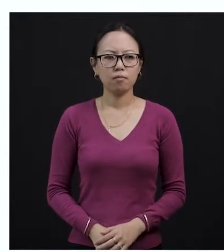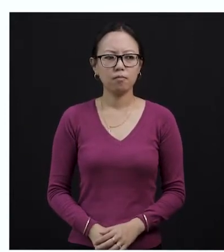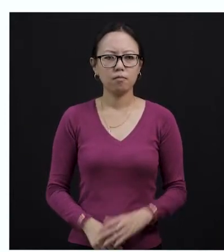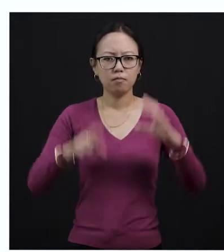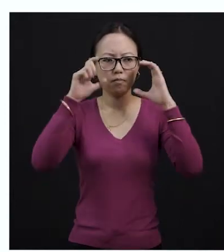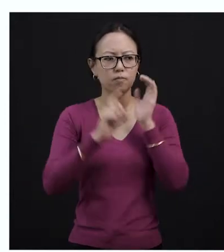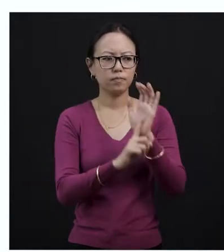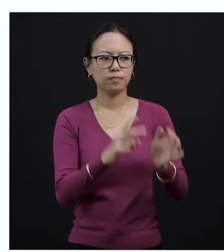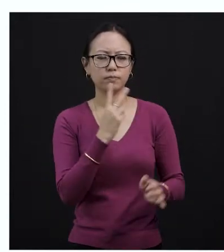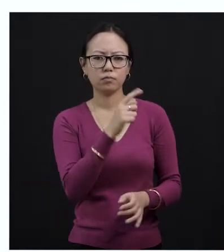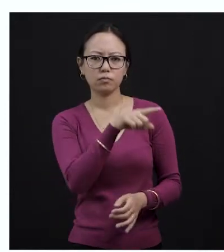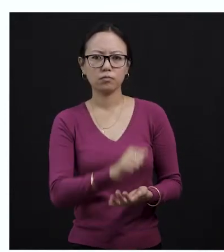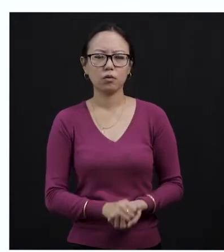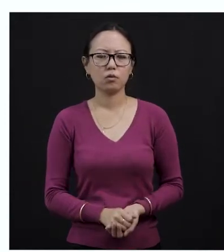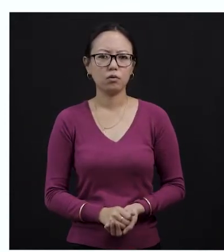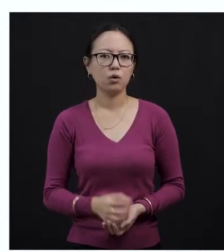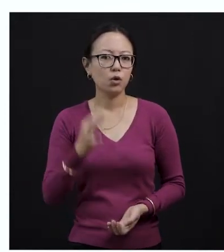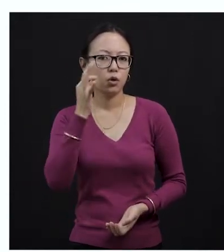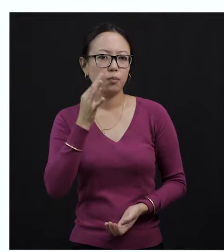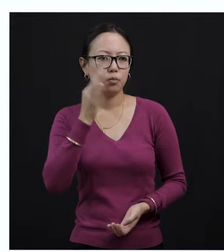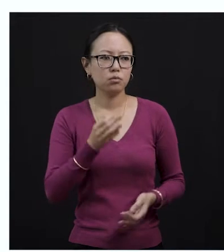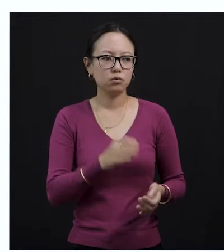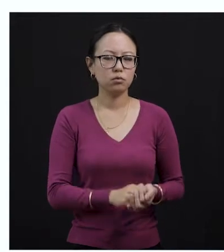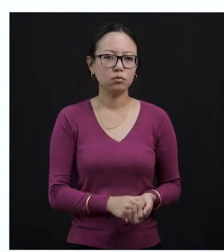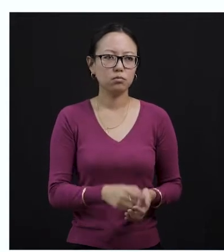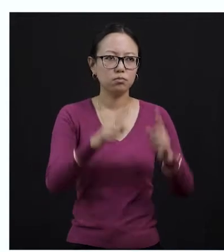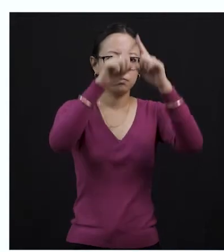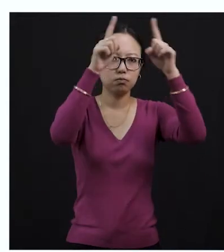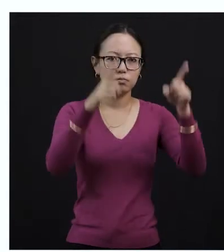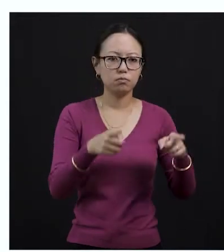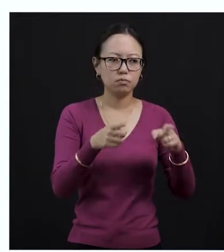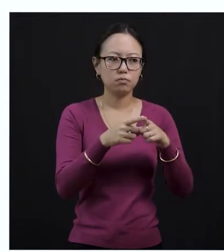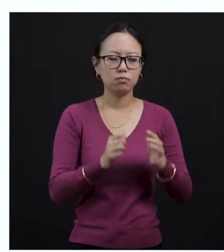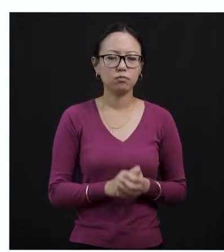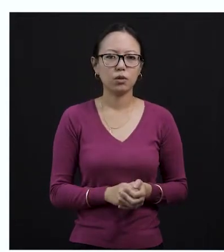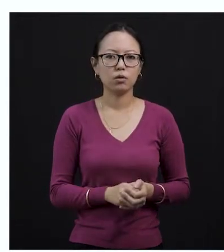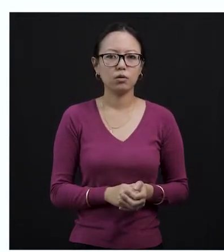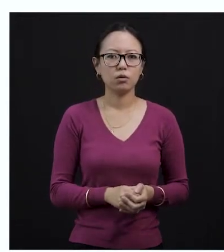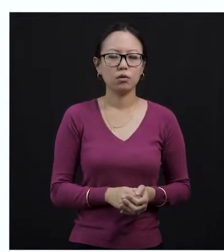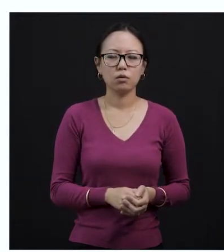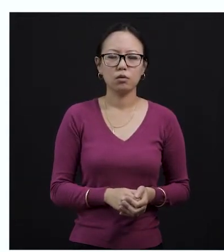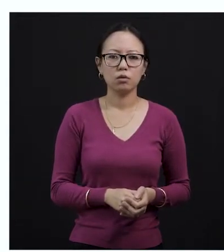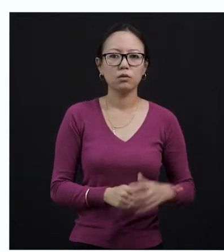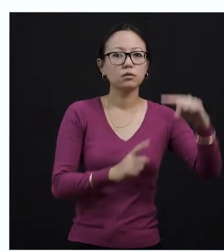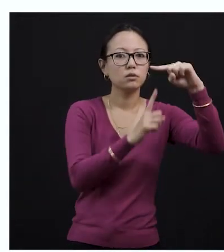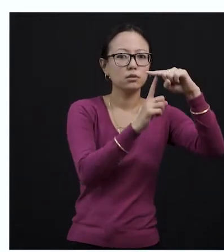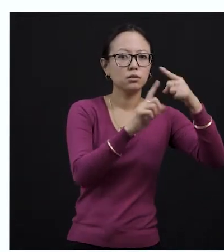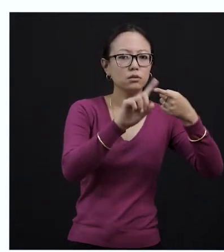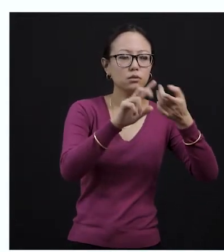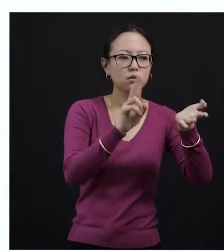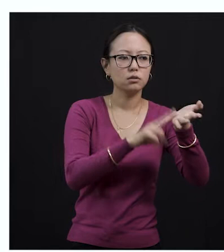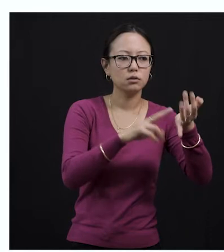here. The blue strip. The blue strip represents tens place, okay?